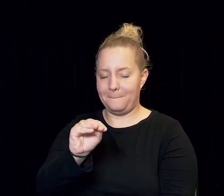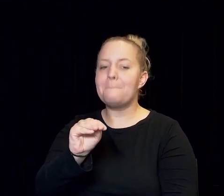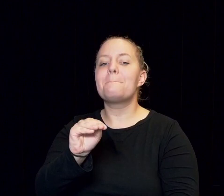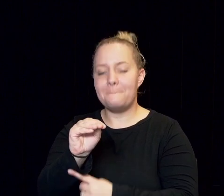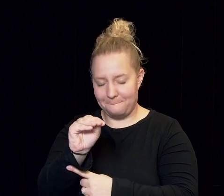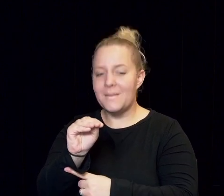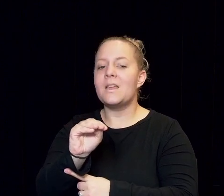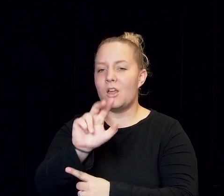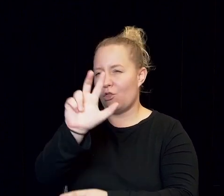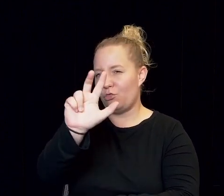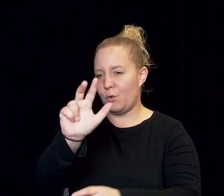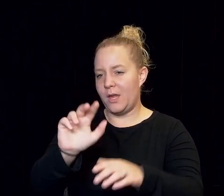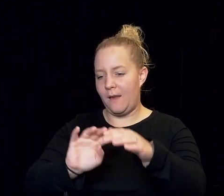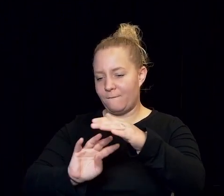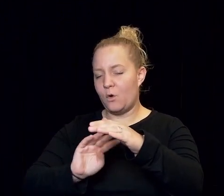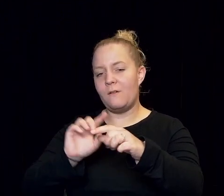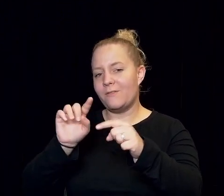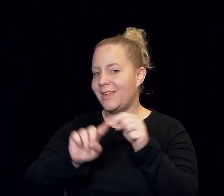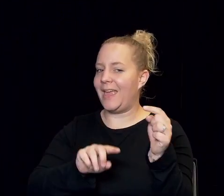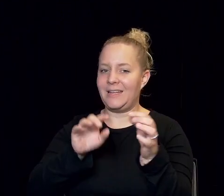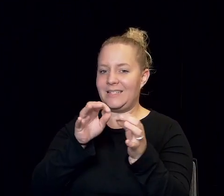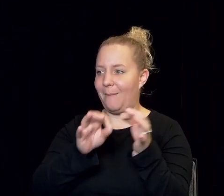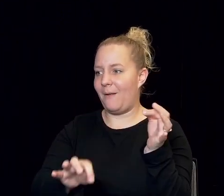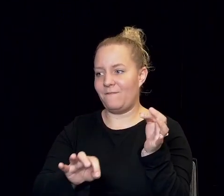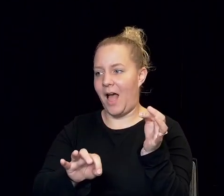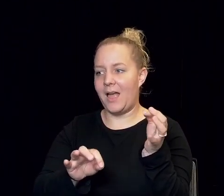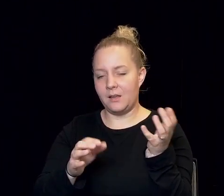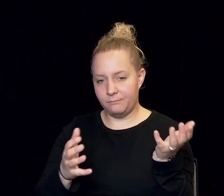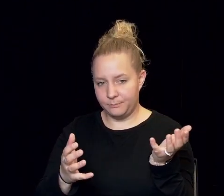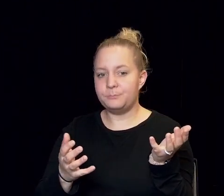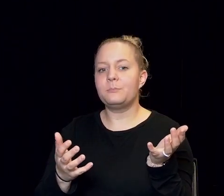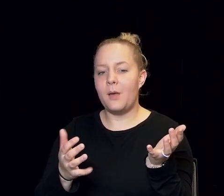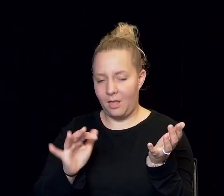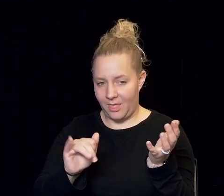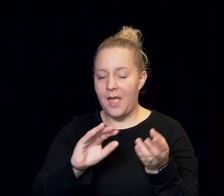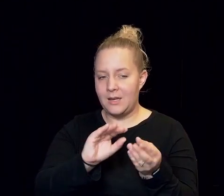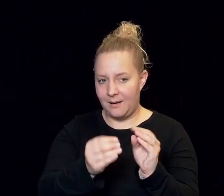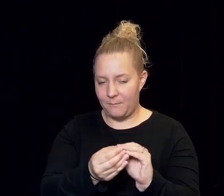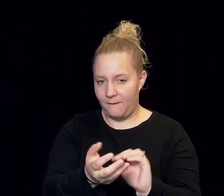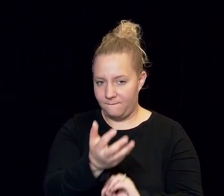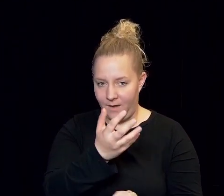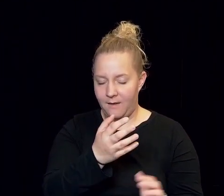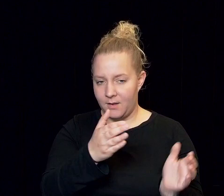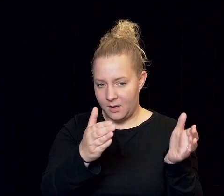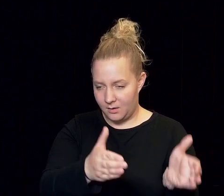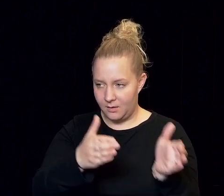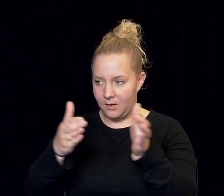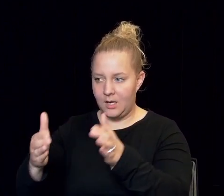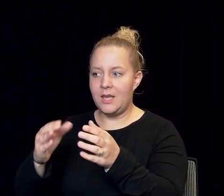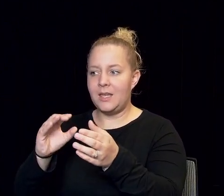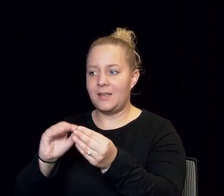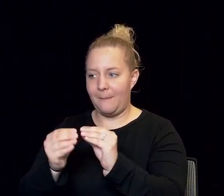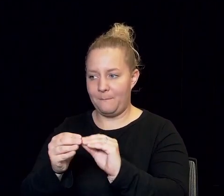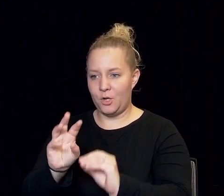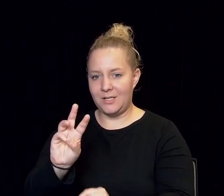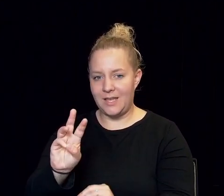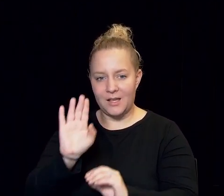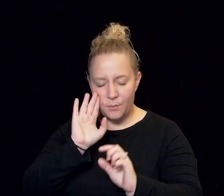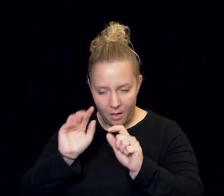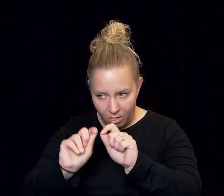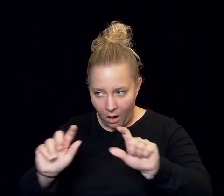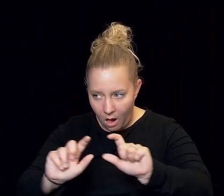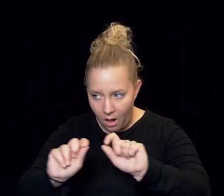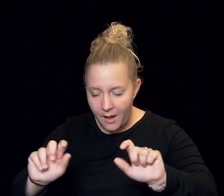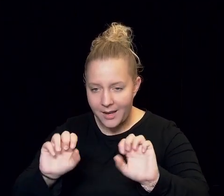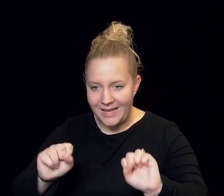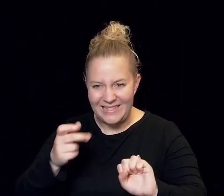because 3 over 44 cannot be simplified. All right, there's number 5. We're going to go ahead and move on to number 6. I'm going to zoom in just so we can see a little bit